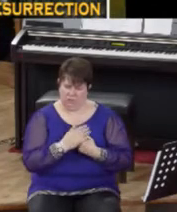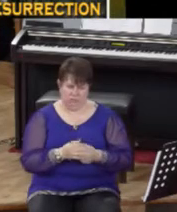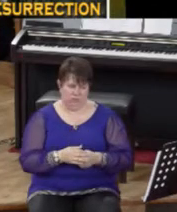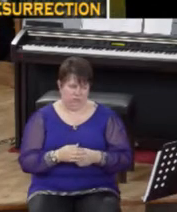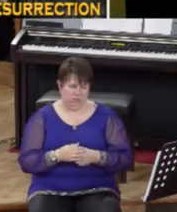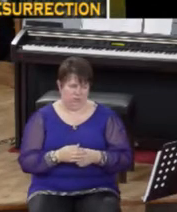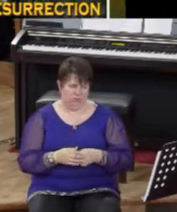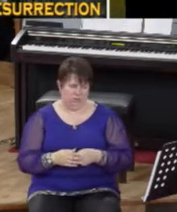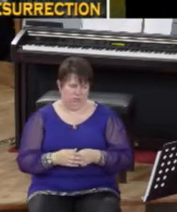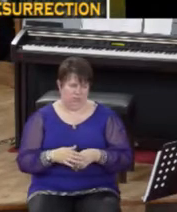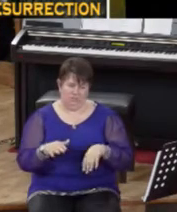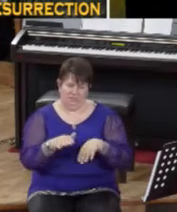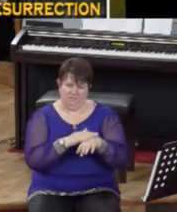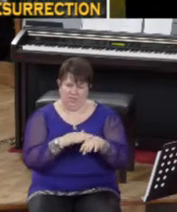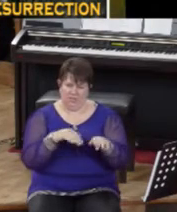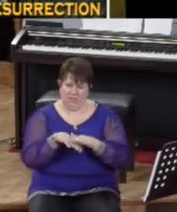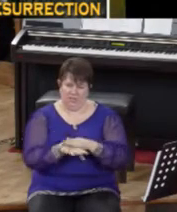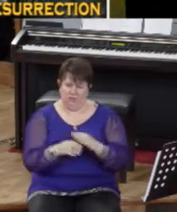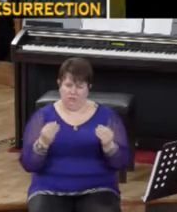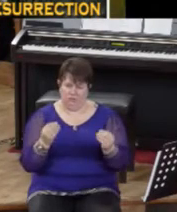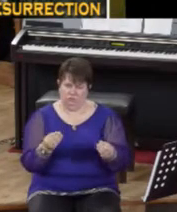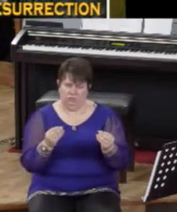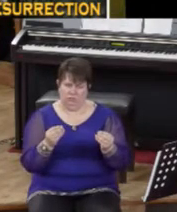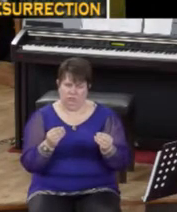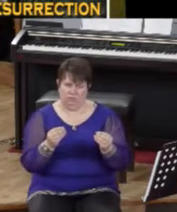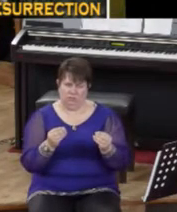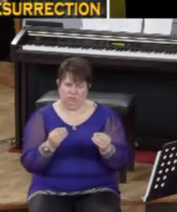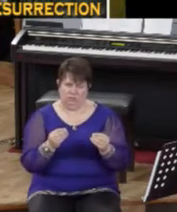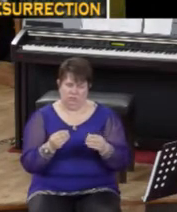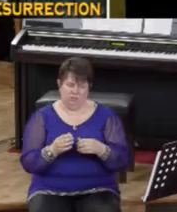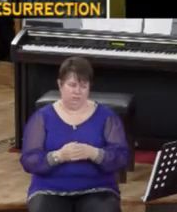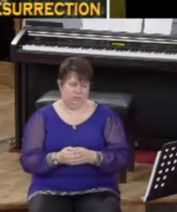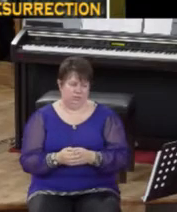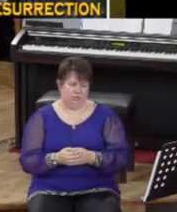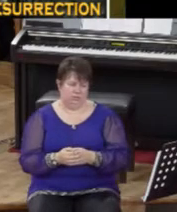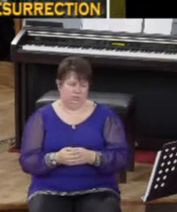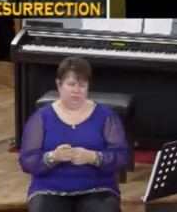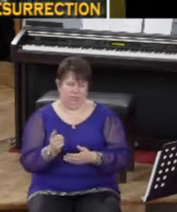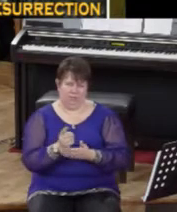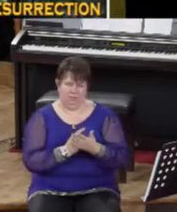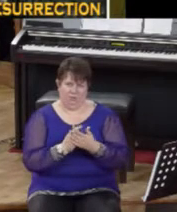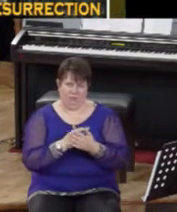animals in the arena to perpetuate a myth?